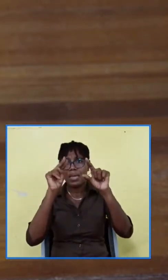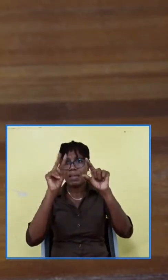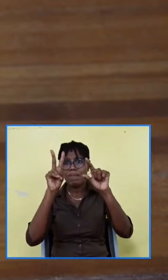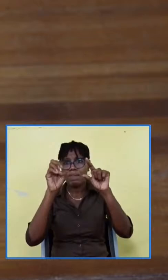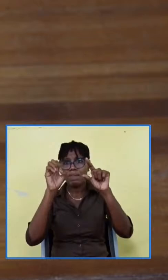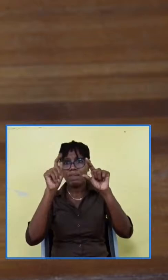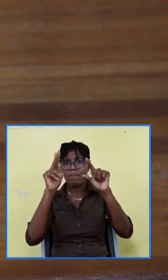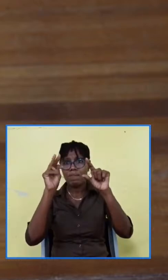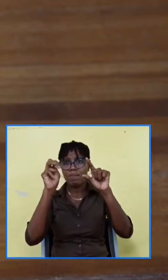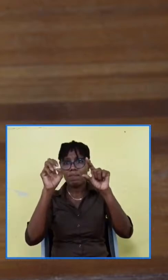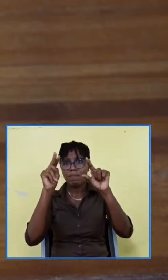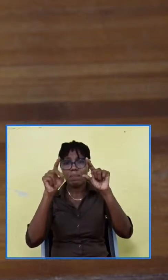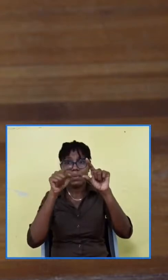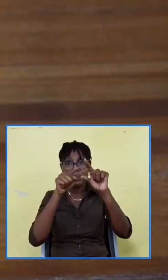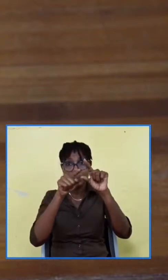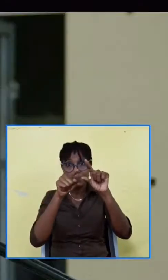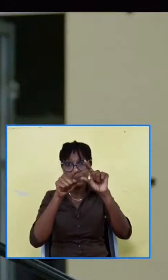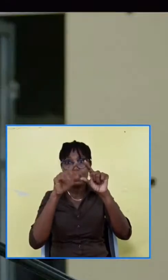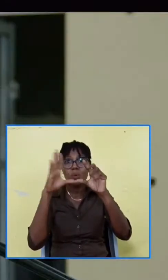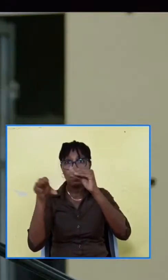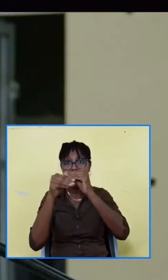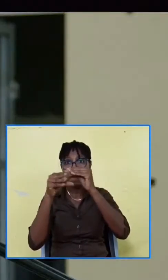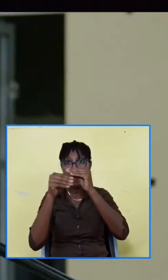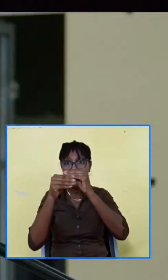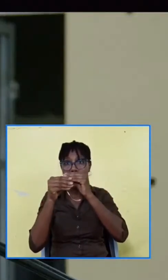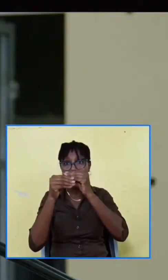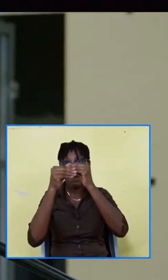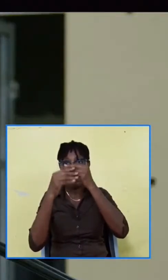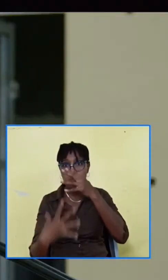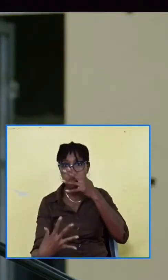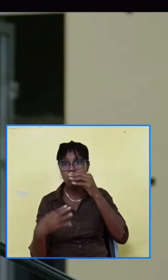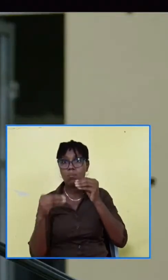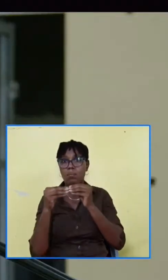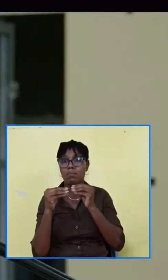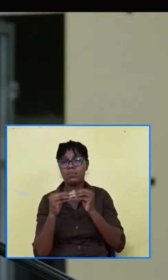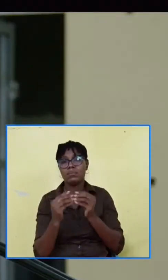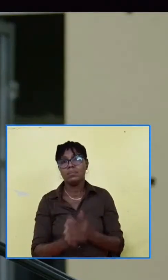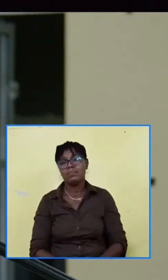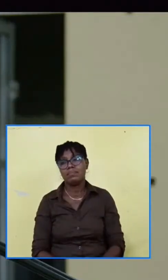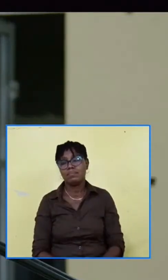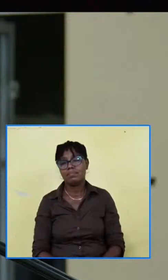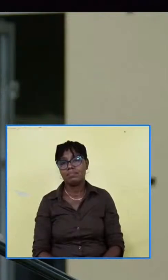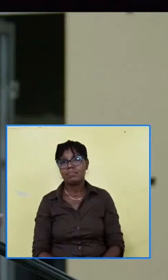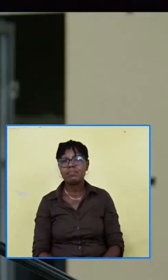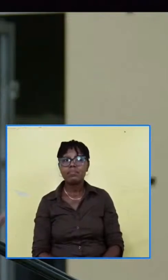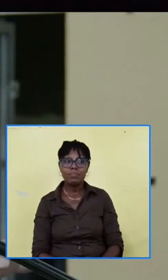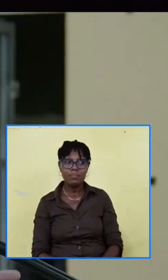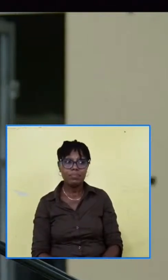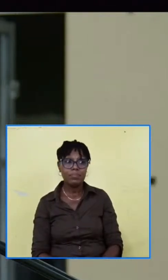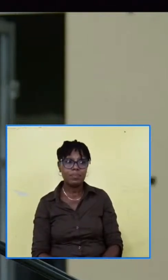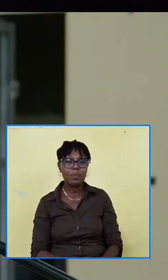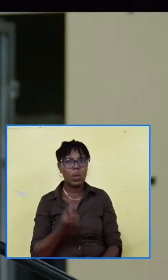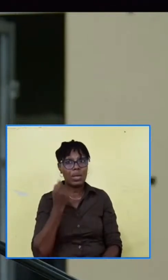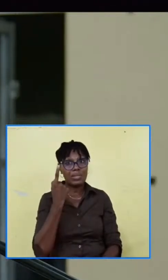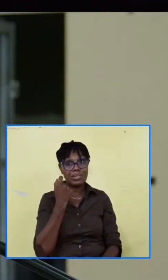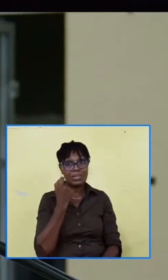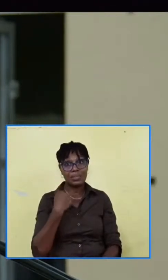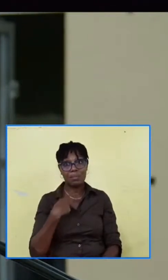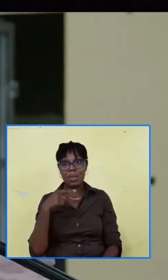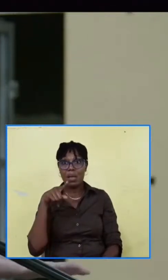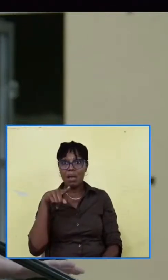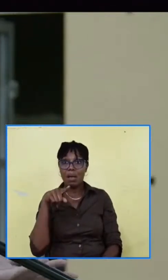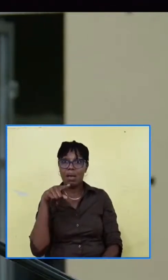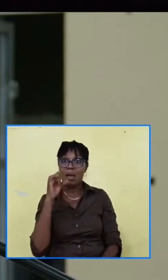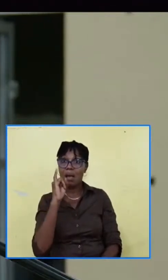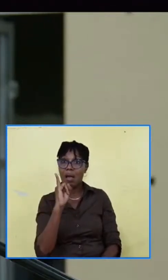but there is information there. Ironically, I use the principles of governance given by the ISSA.